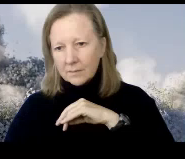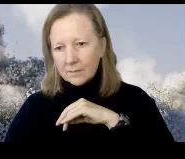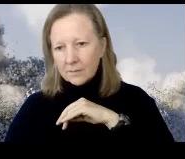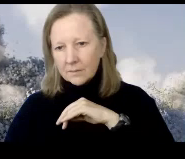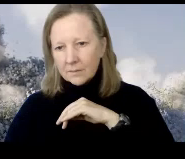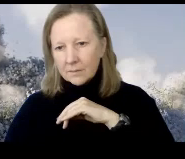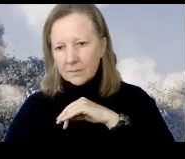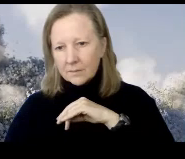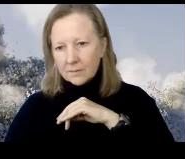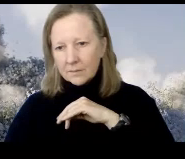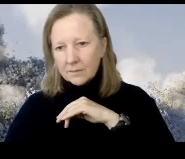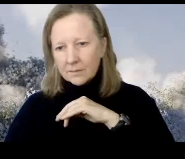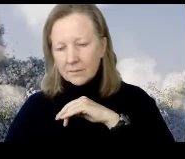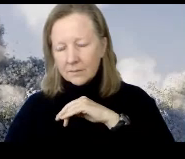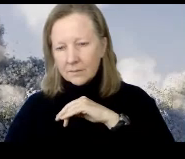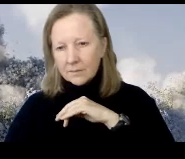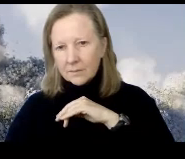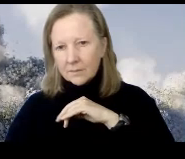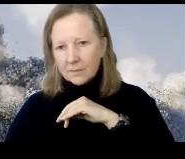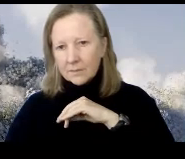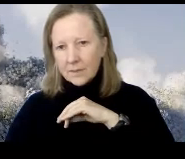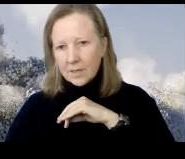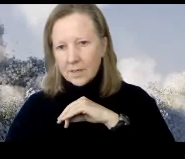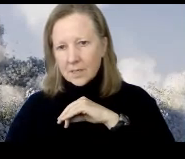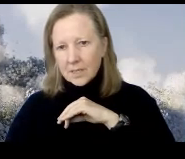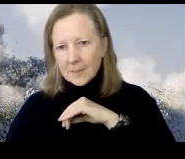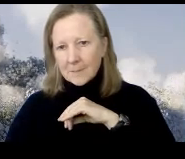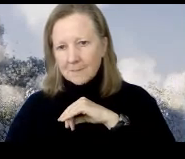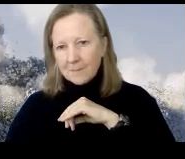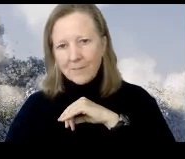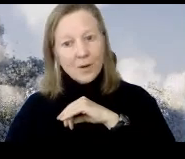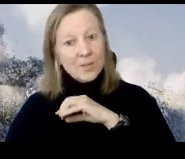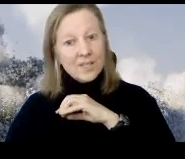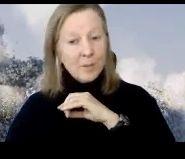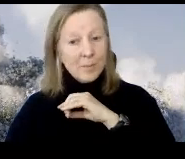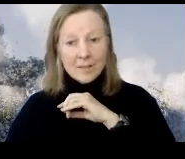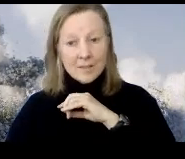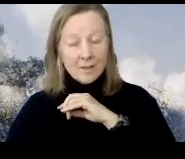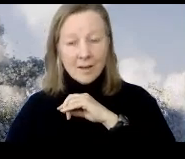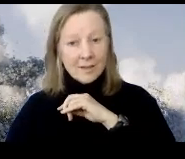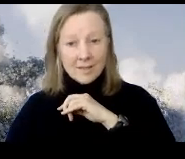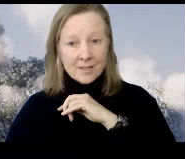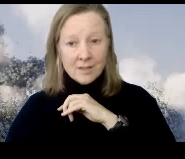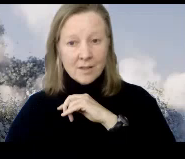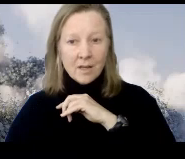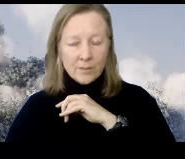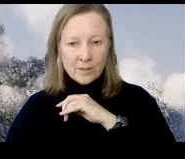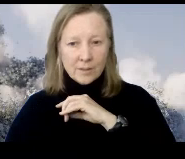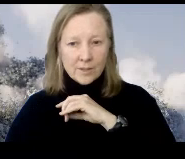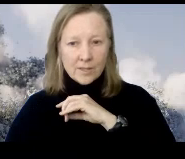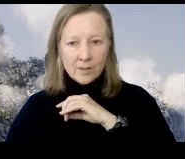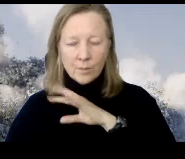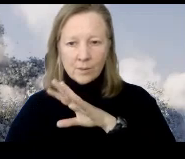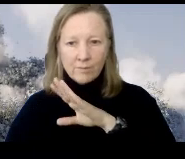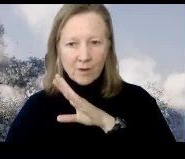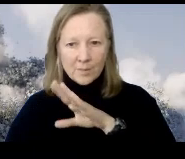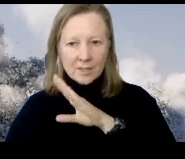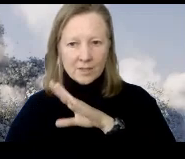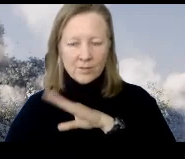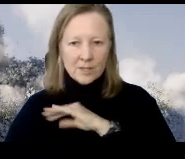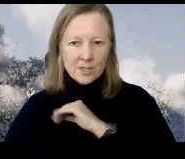language proficiency requirement if we have the certificate? No, CLB does not. It's not what the nursing